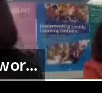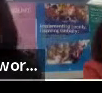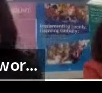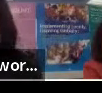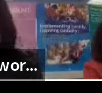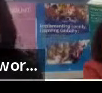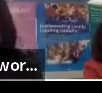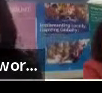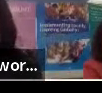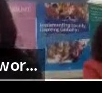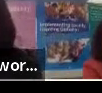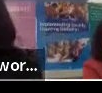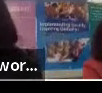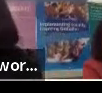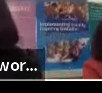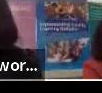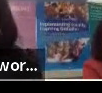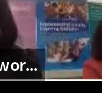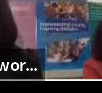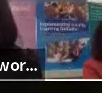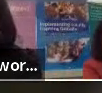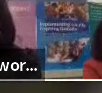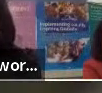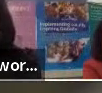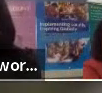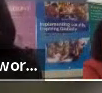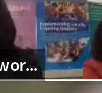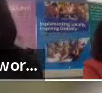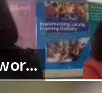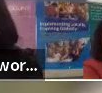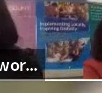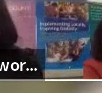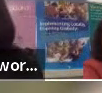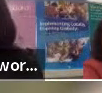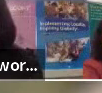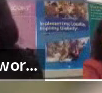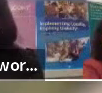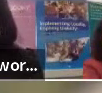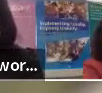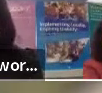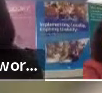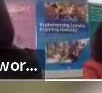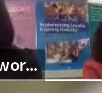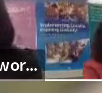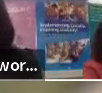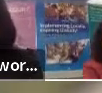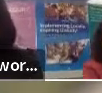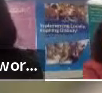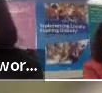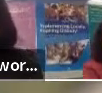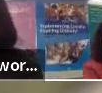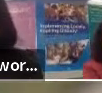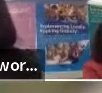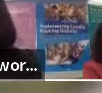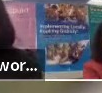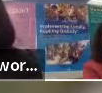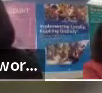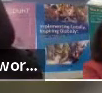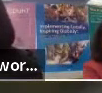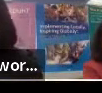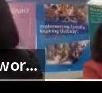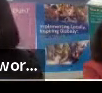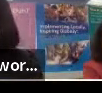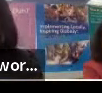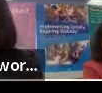build on the national competitions and further expand the reach of our work with journalists and media practitioners, GNWP